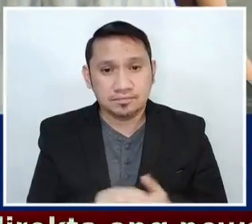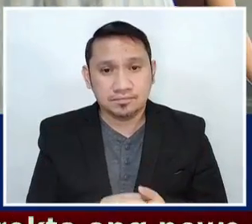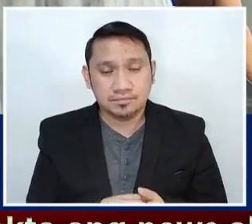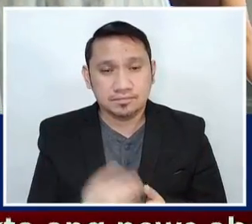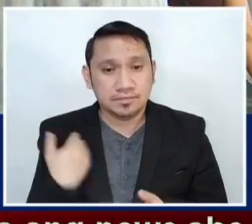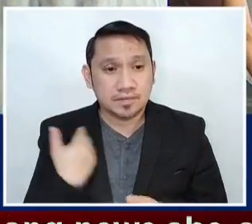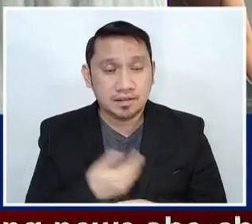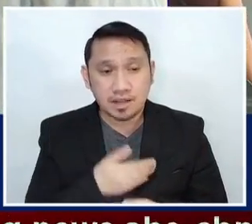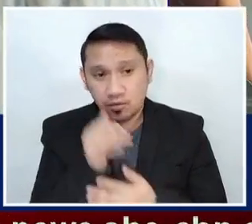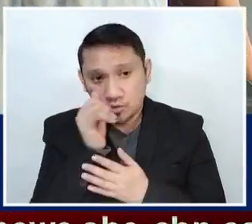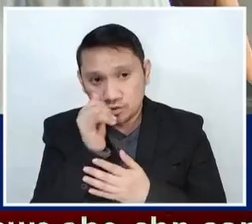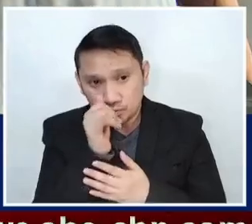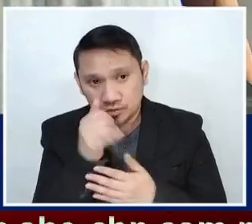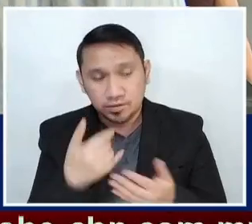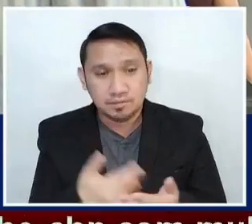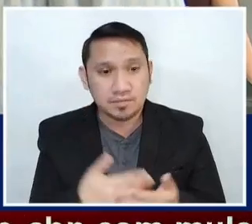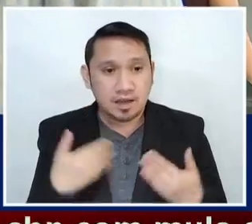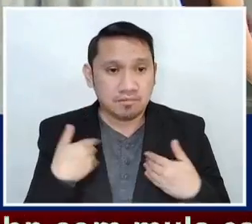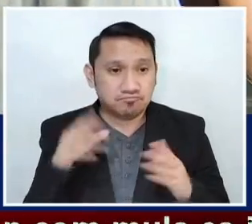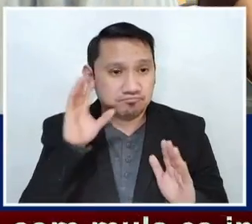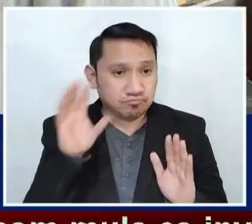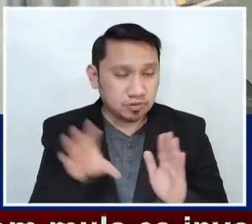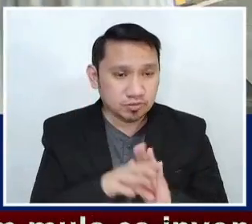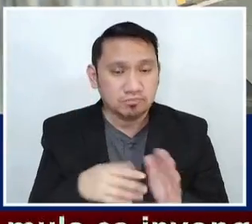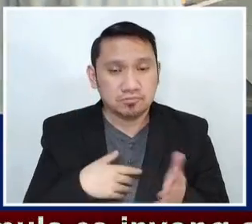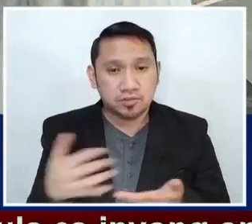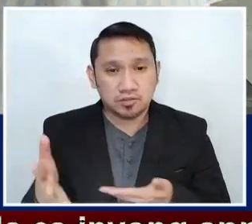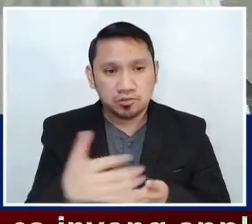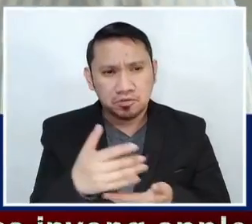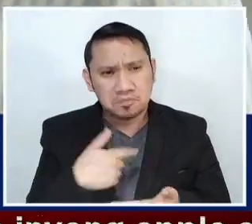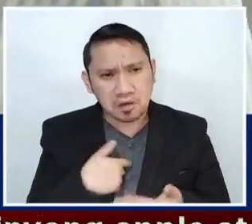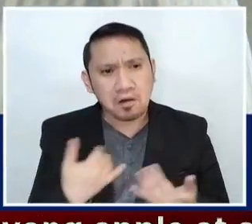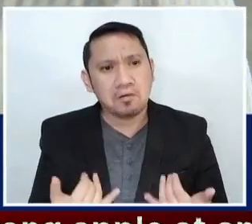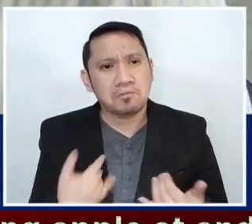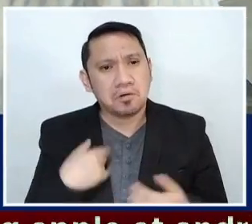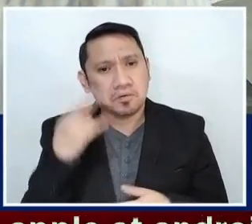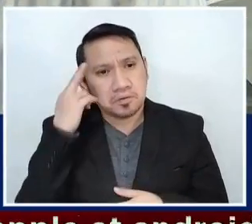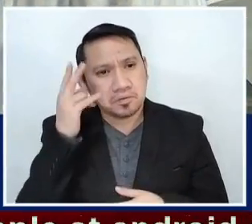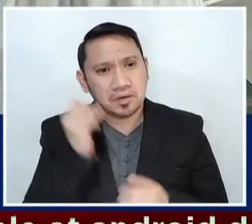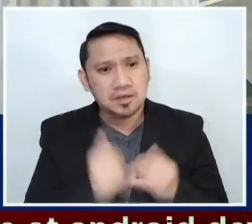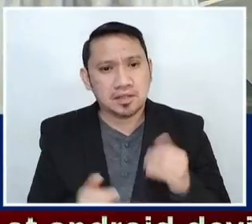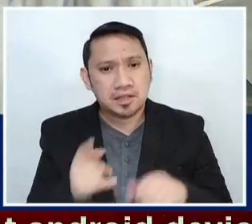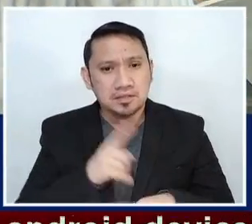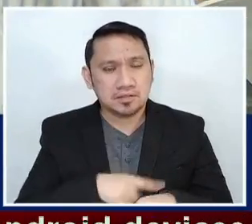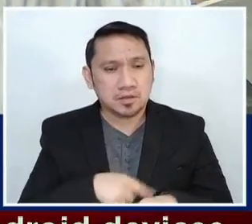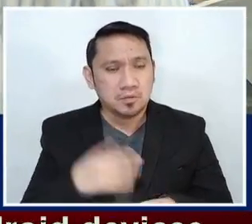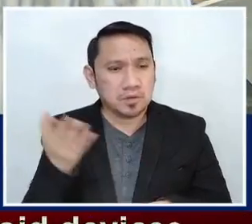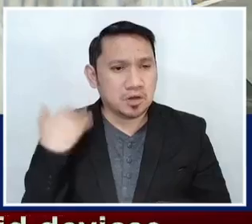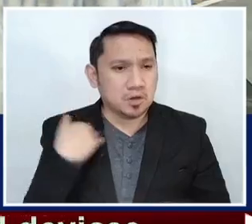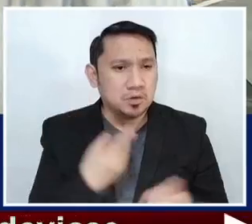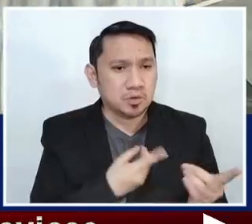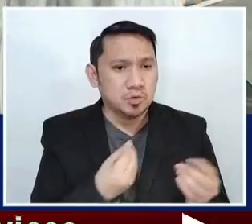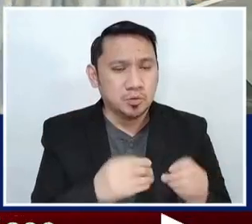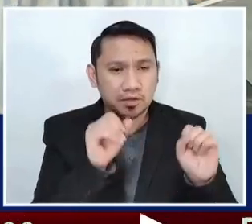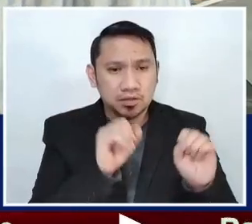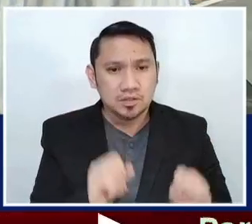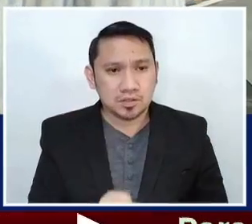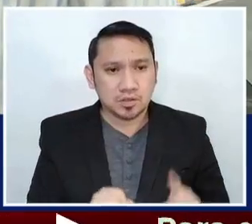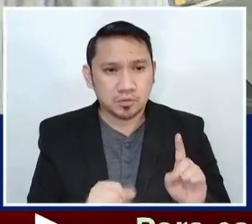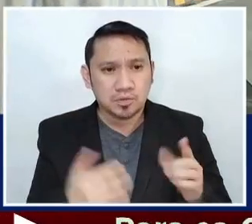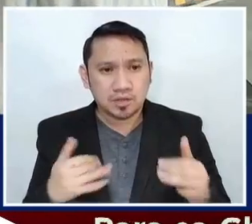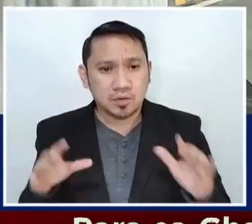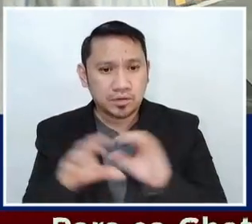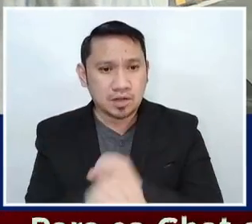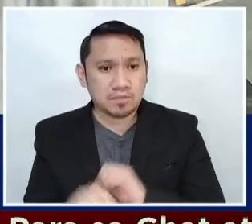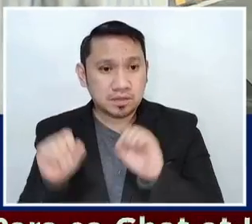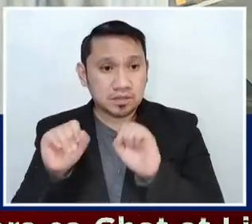And earlier, kanina lang sa akin nag-sync in na, oh my gosh, parang last time lang we were just doing Season 1 and now we're actually wrapping up Season 2.